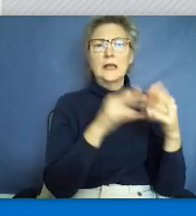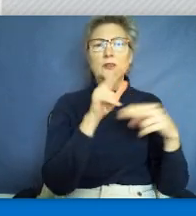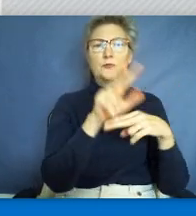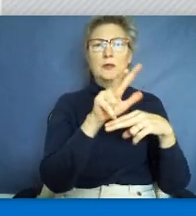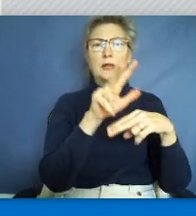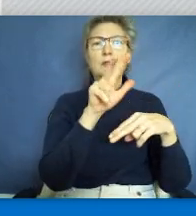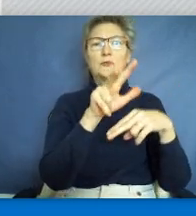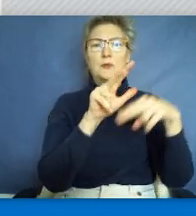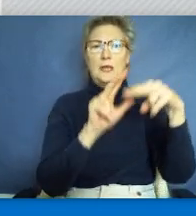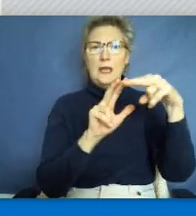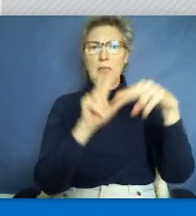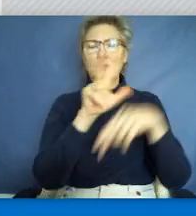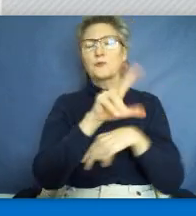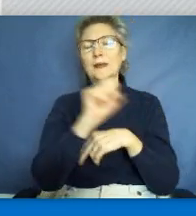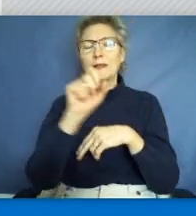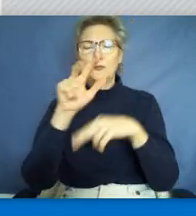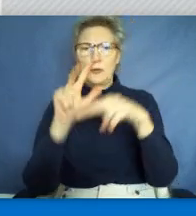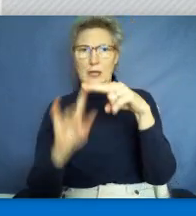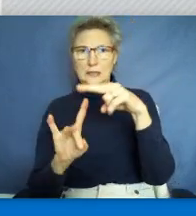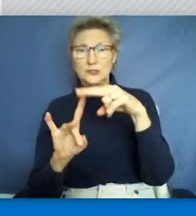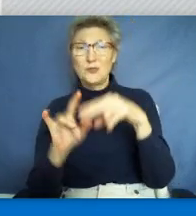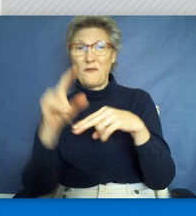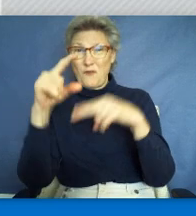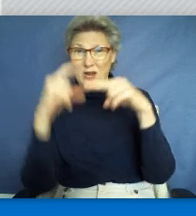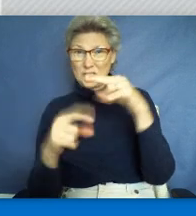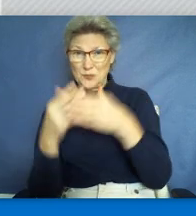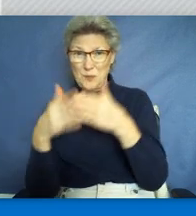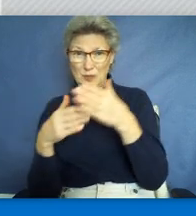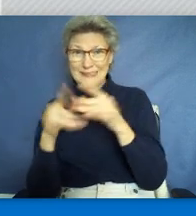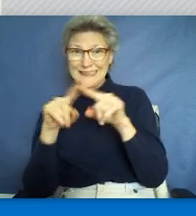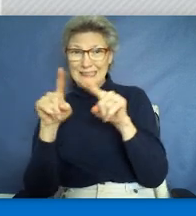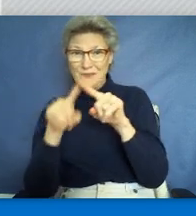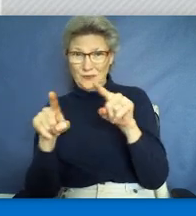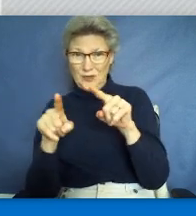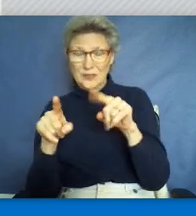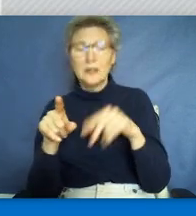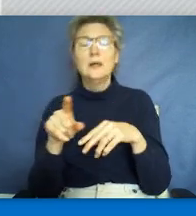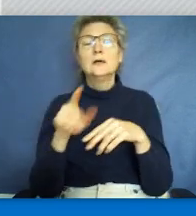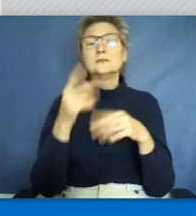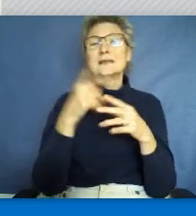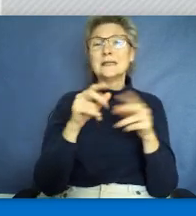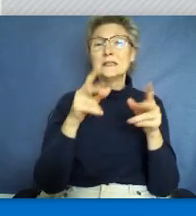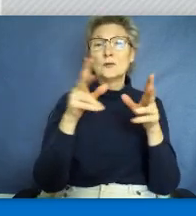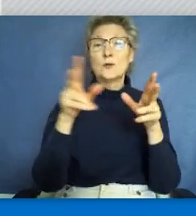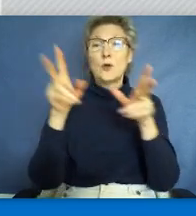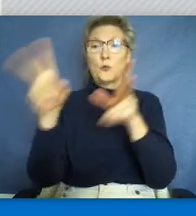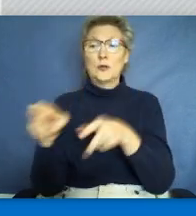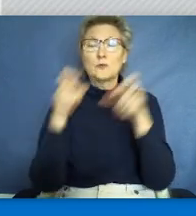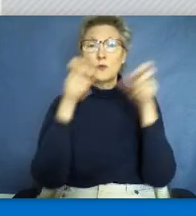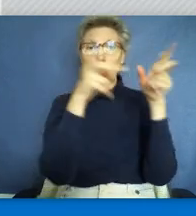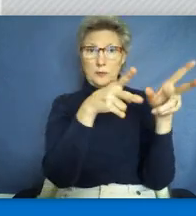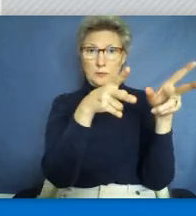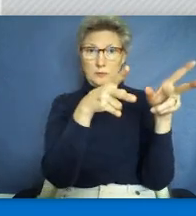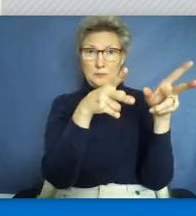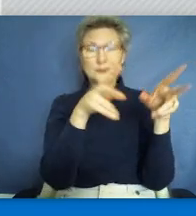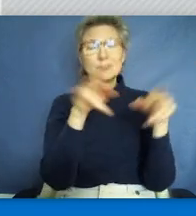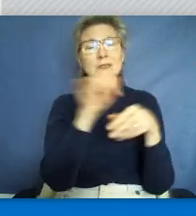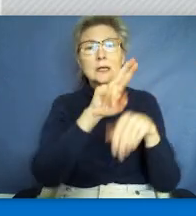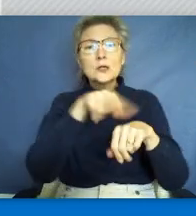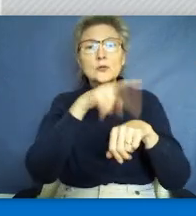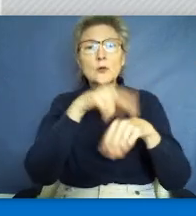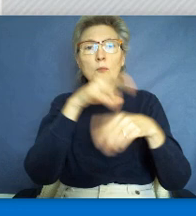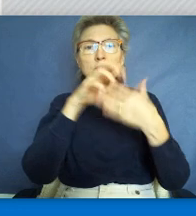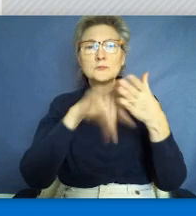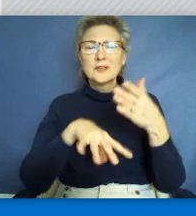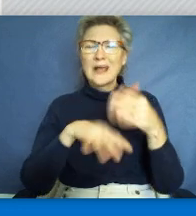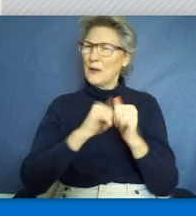3/8. So just like in regular subtraction, I'm going to need to regroup. And how I'm going to do that with